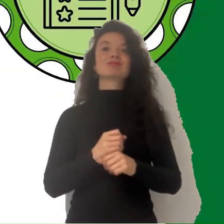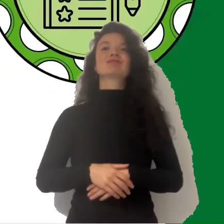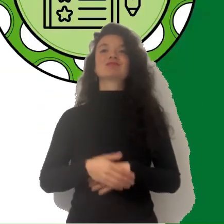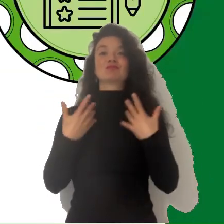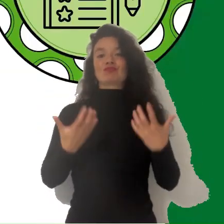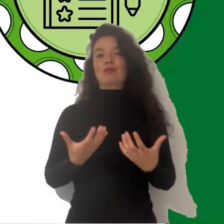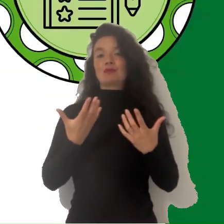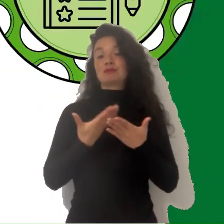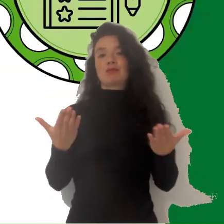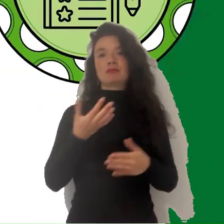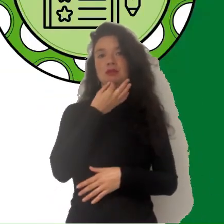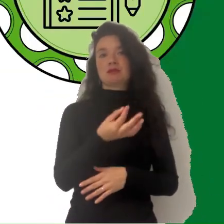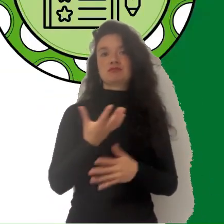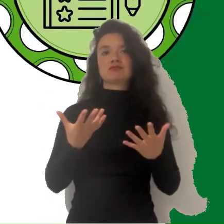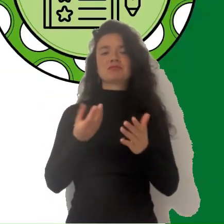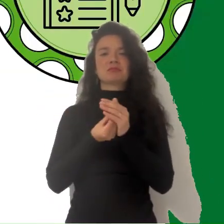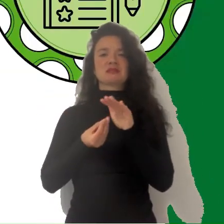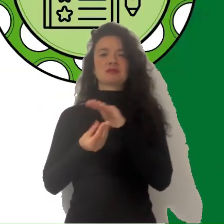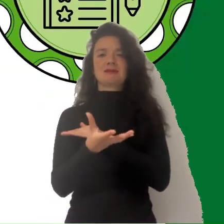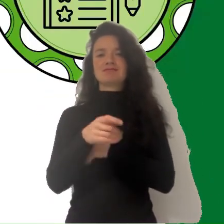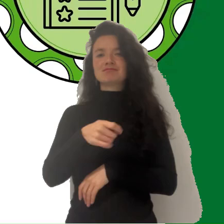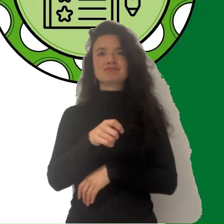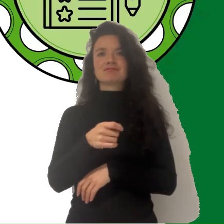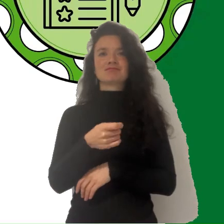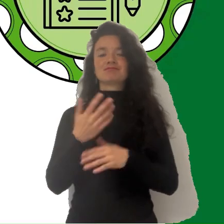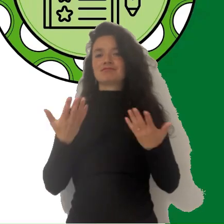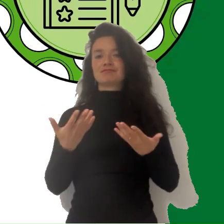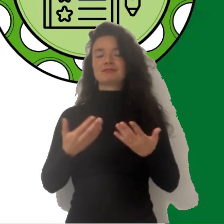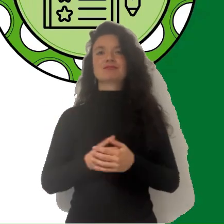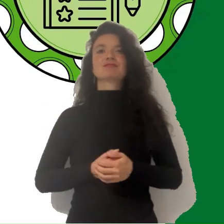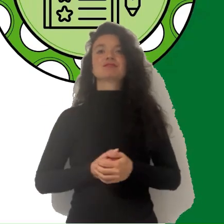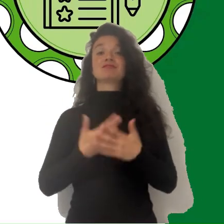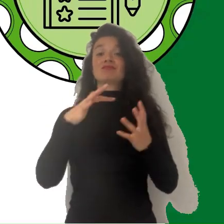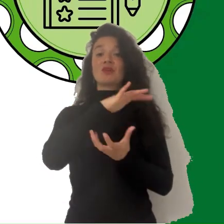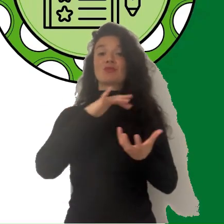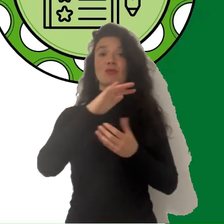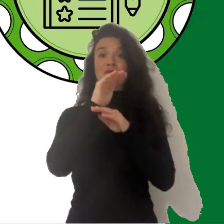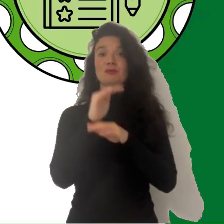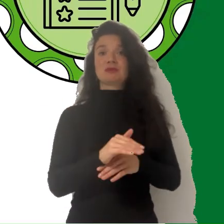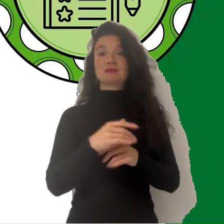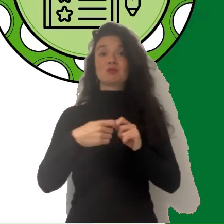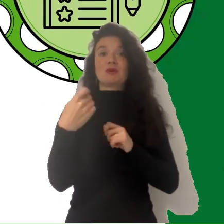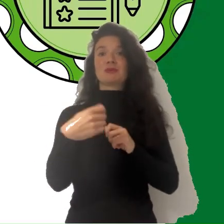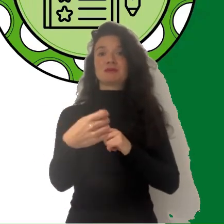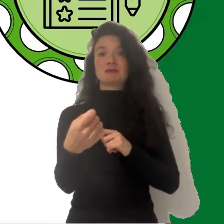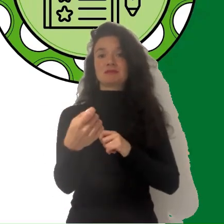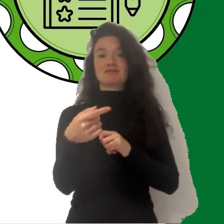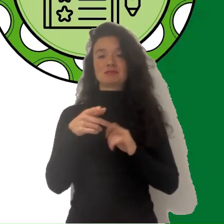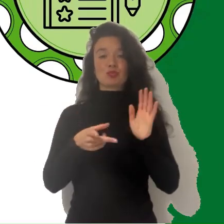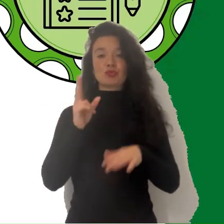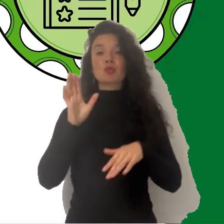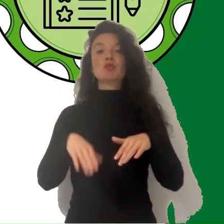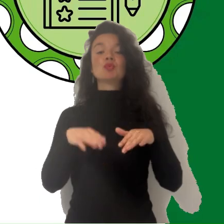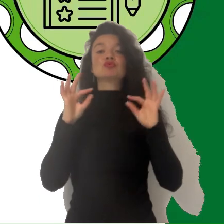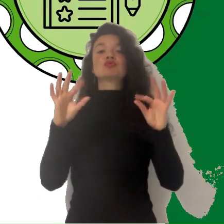And as a summary, I just wanted to say that the key message is environmental protection and sustainability are more